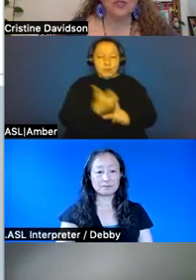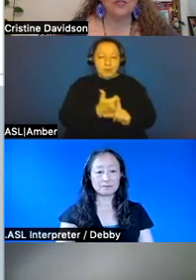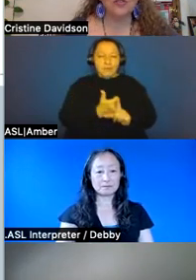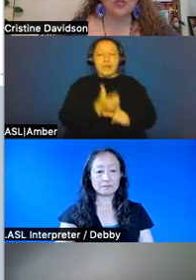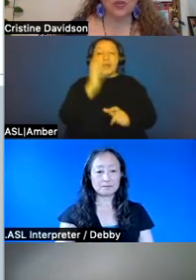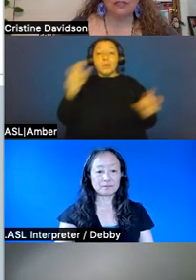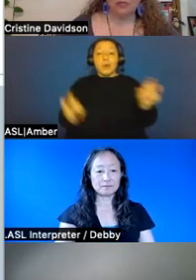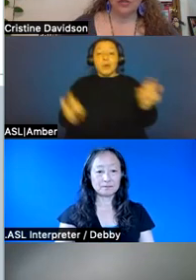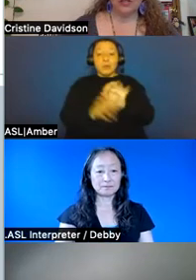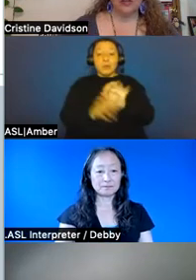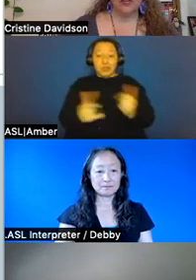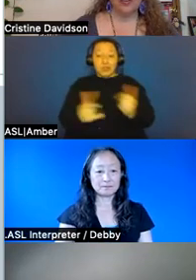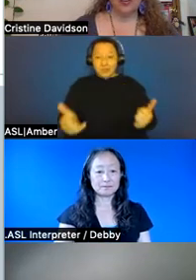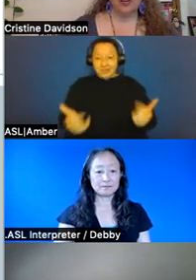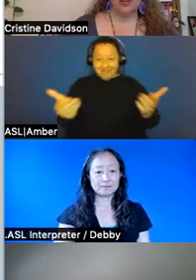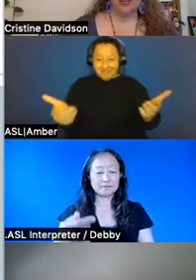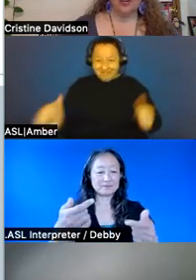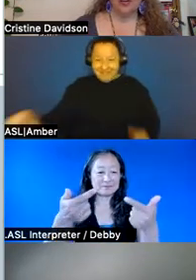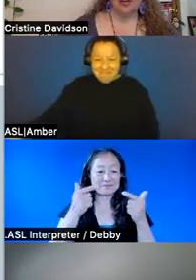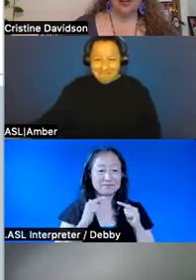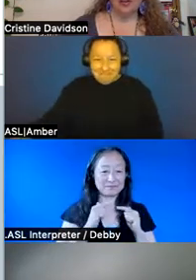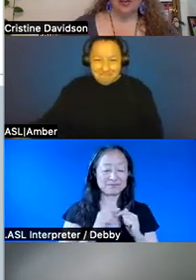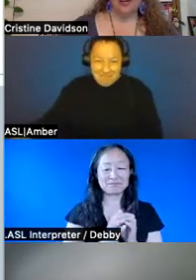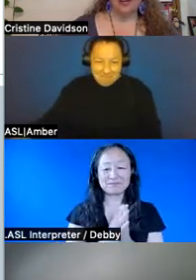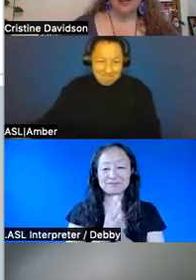So most folks are pretty familiar.